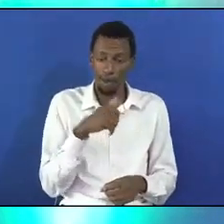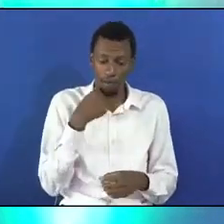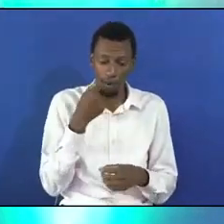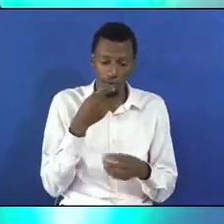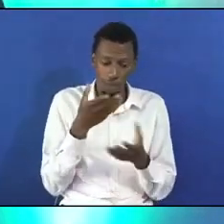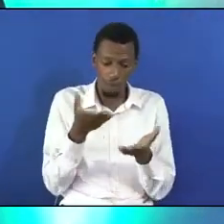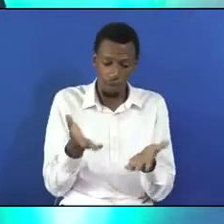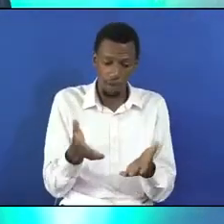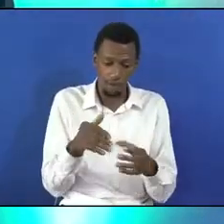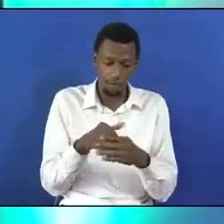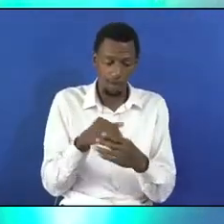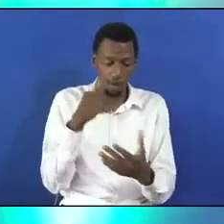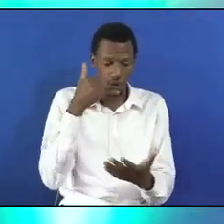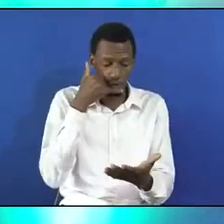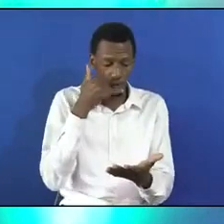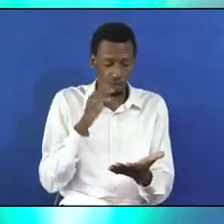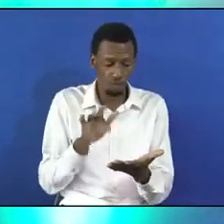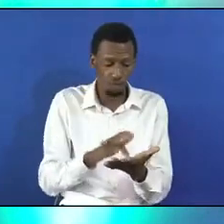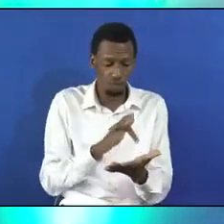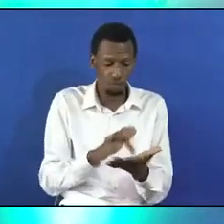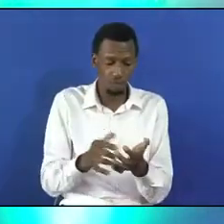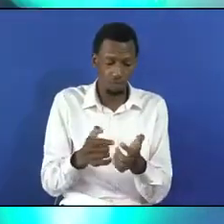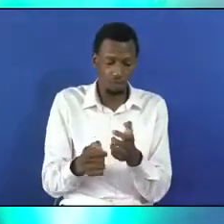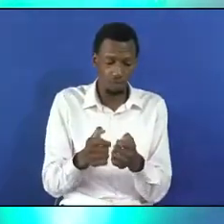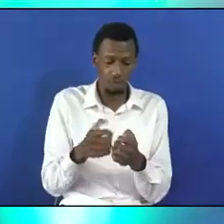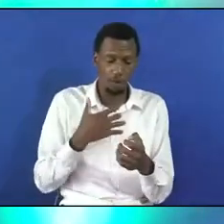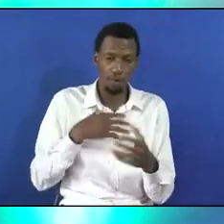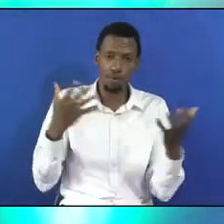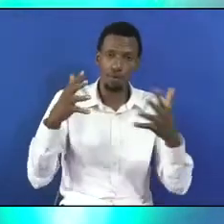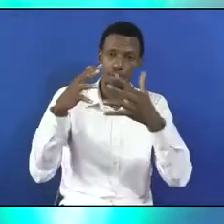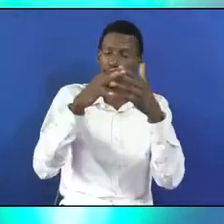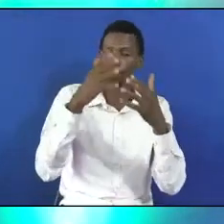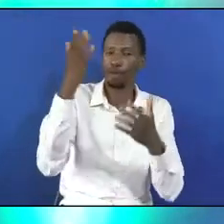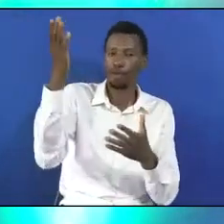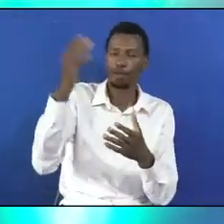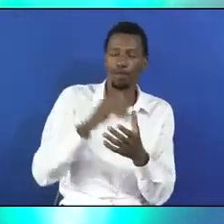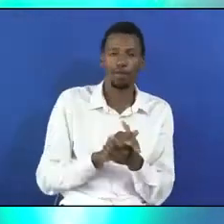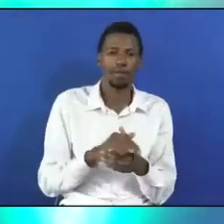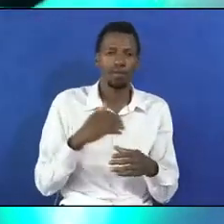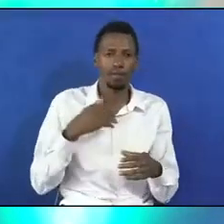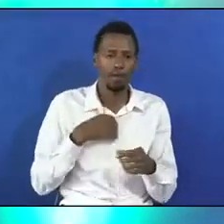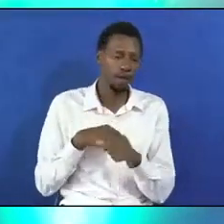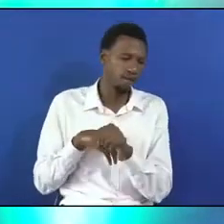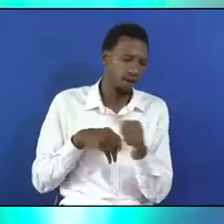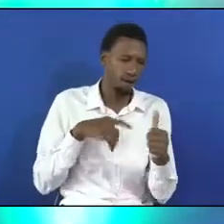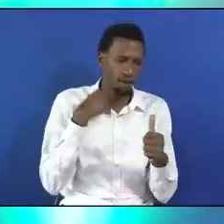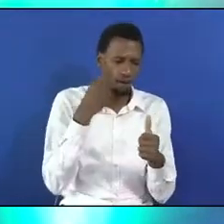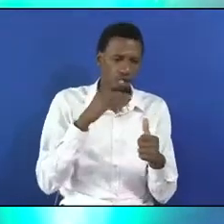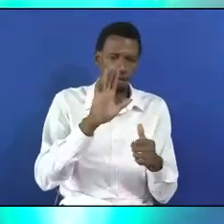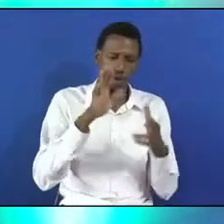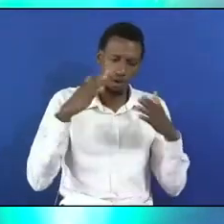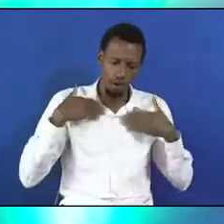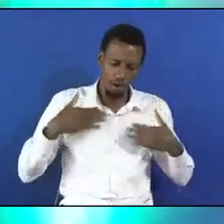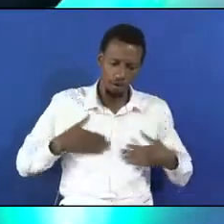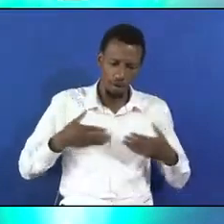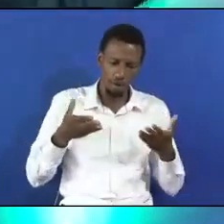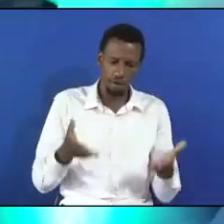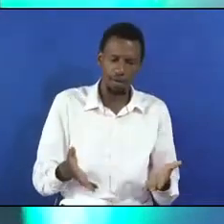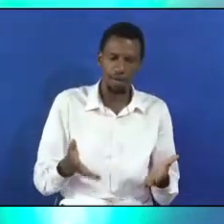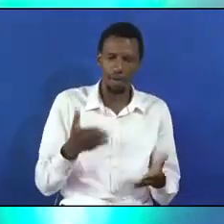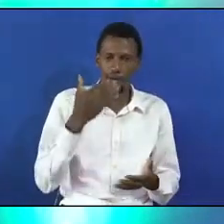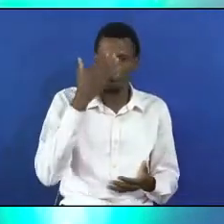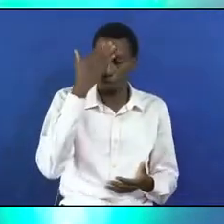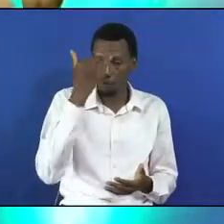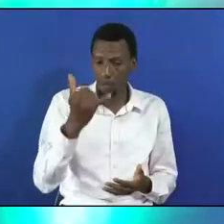phones. They are chatting with people in America. There are those who are here, but they are just here physically because they